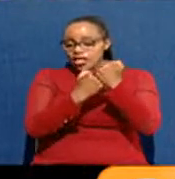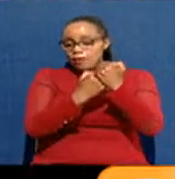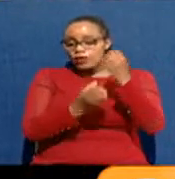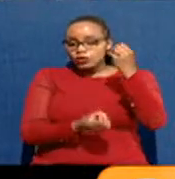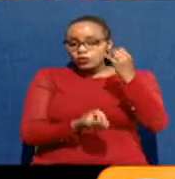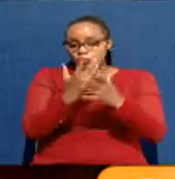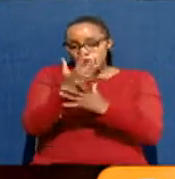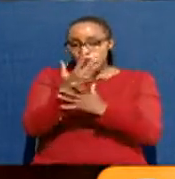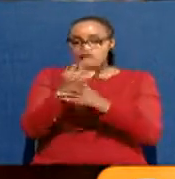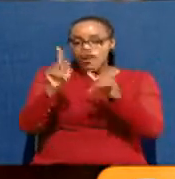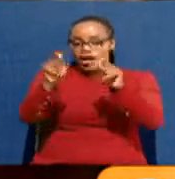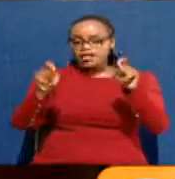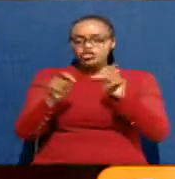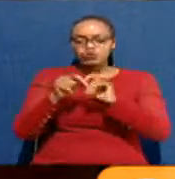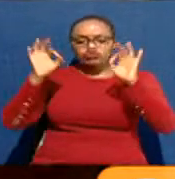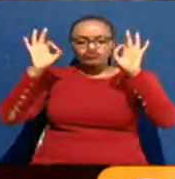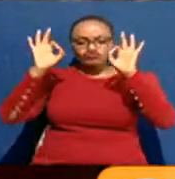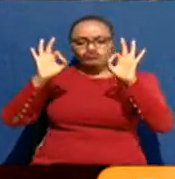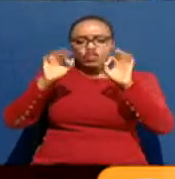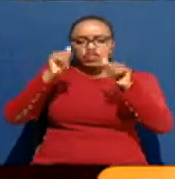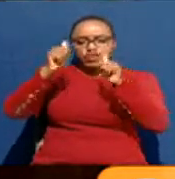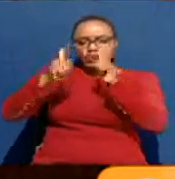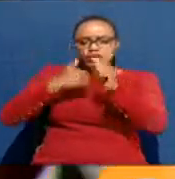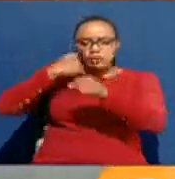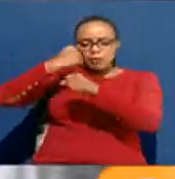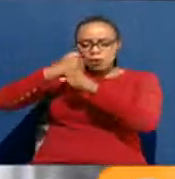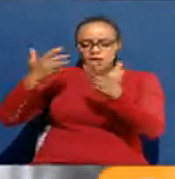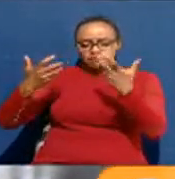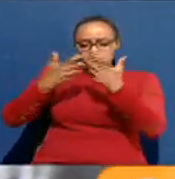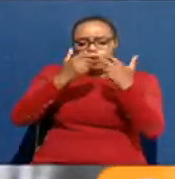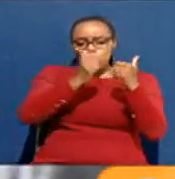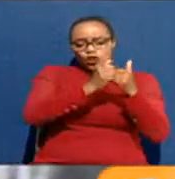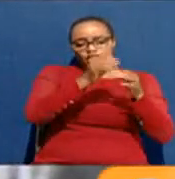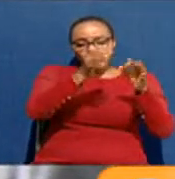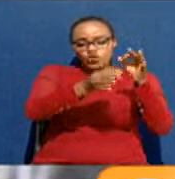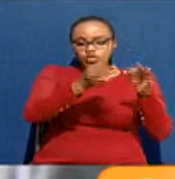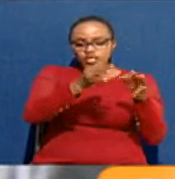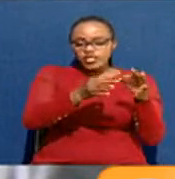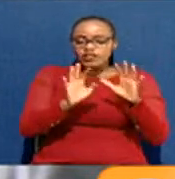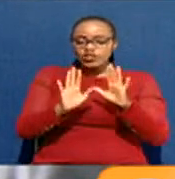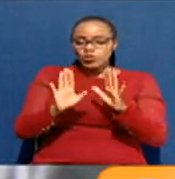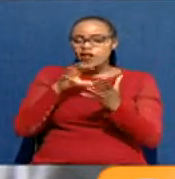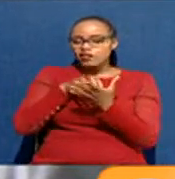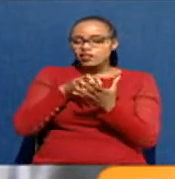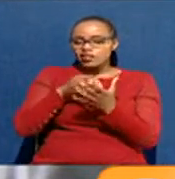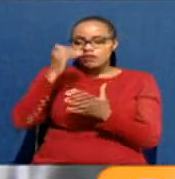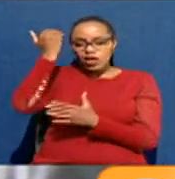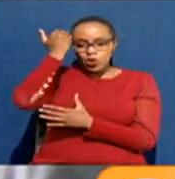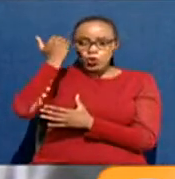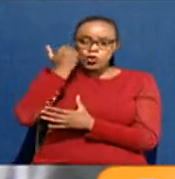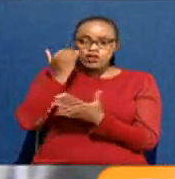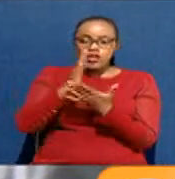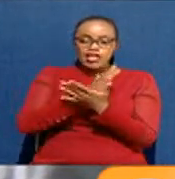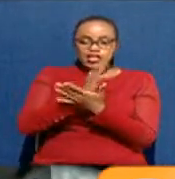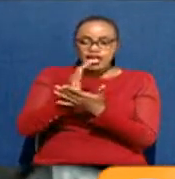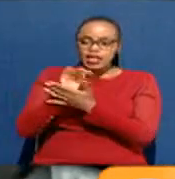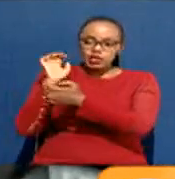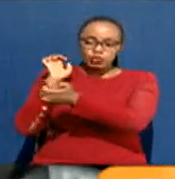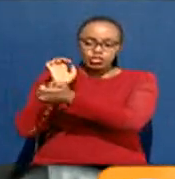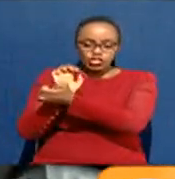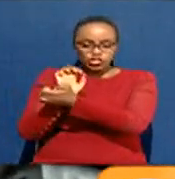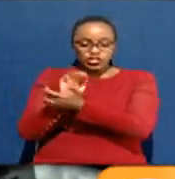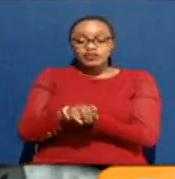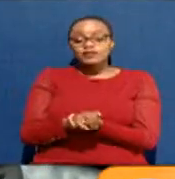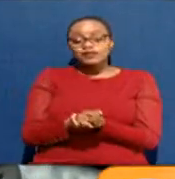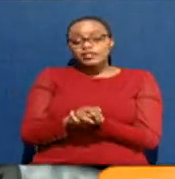a formidable team that will be in tandem with the judiciary to avoid situations of courts sharing prosecutors.